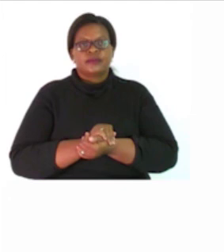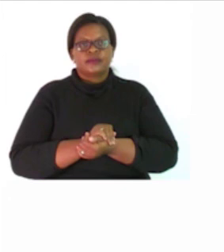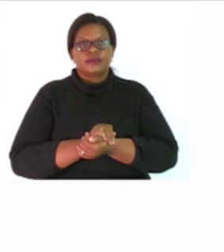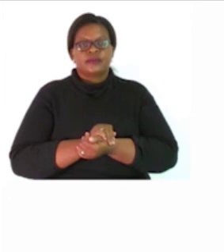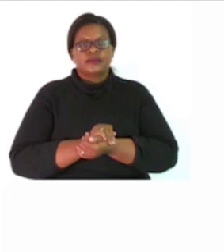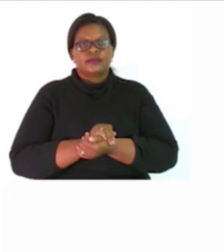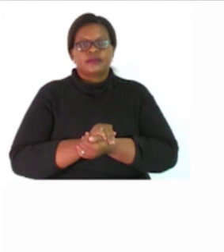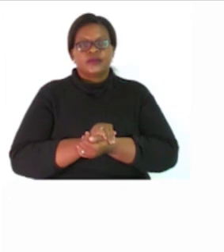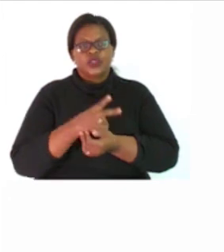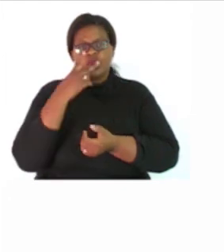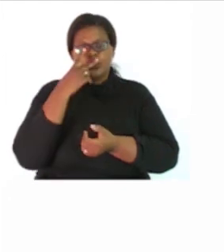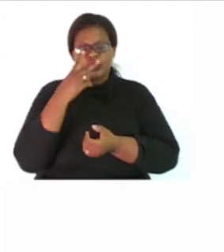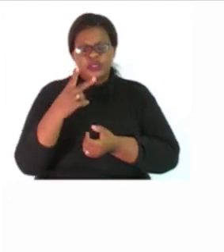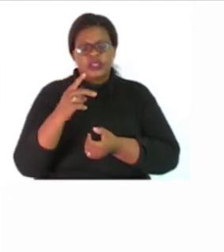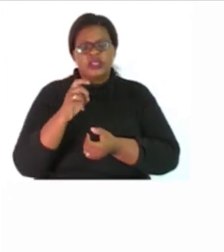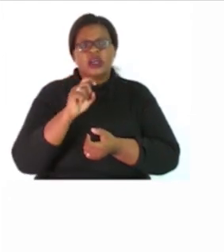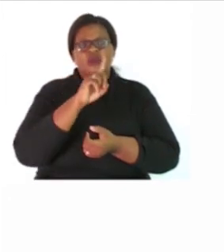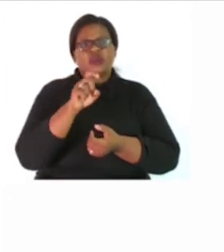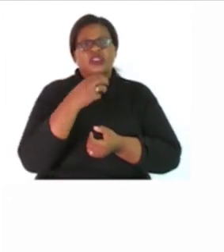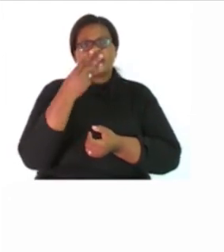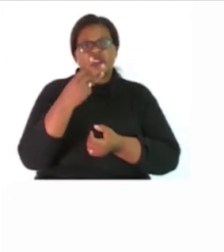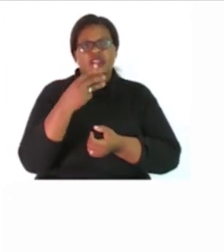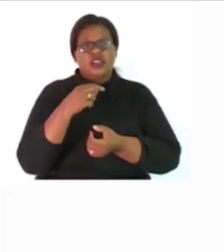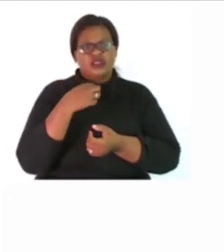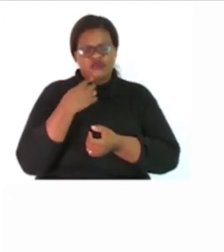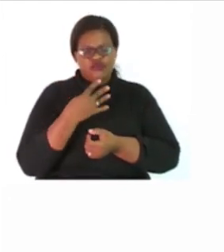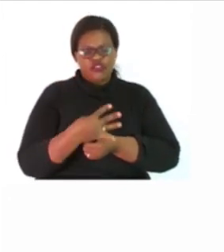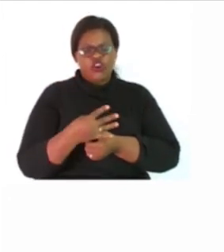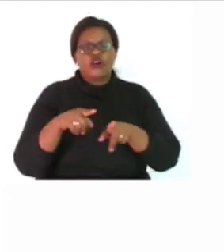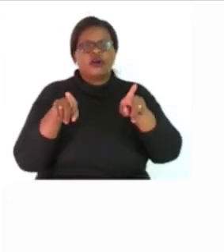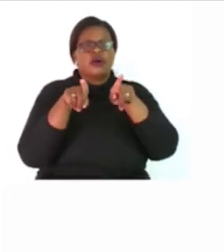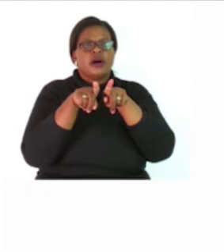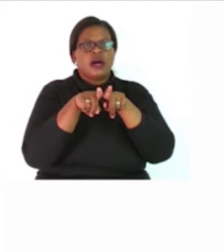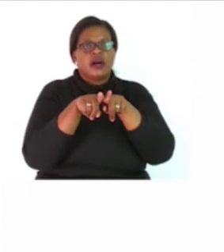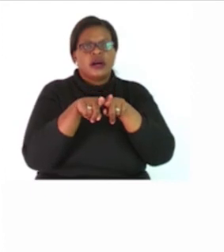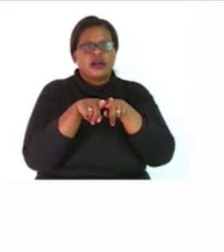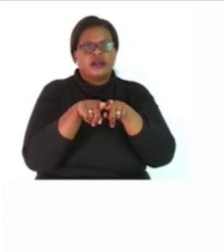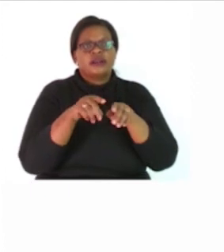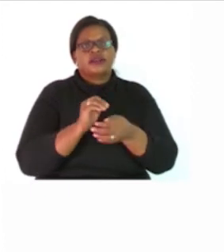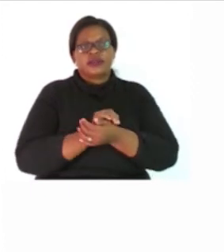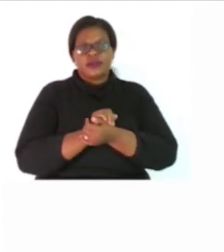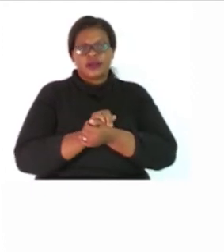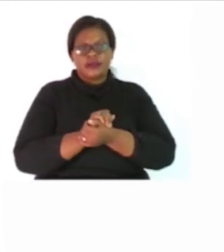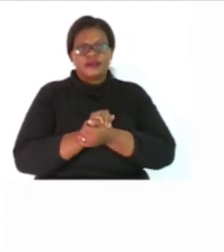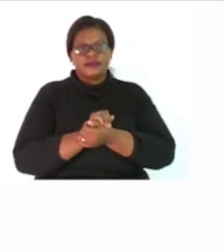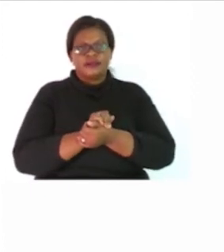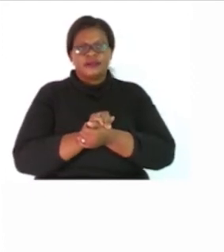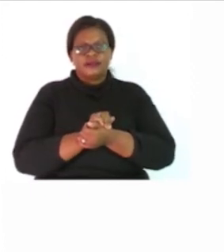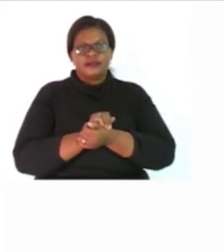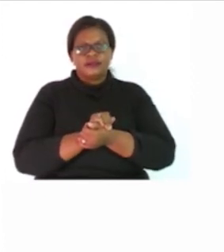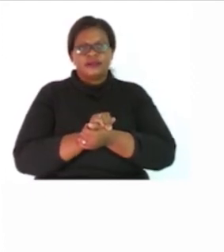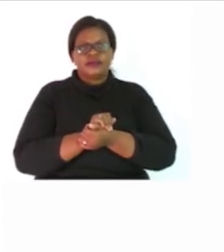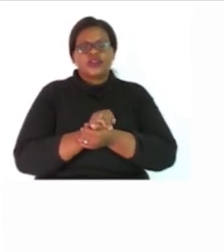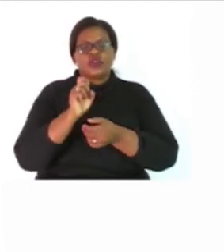now you will notice that question 3 and question 4, they are similar. Okay? In